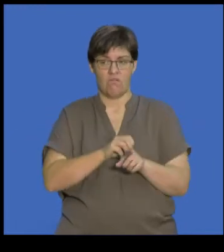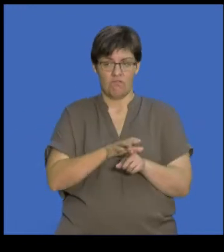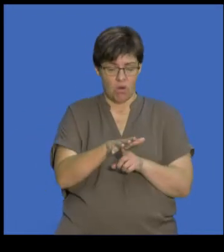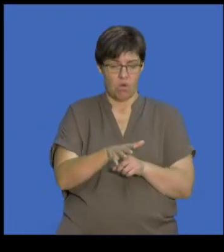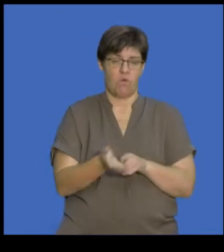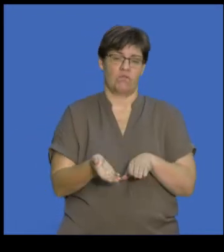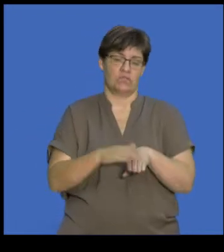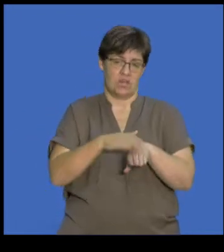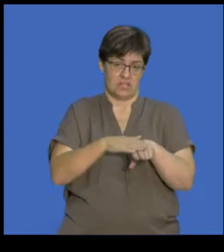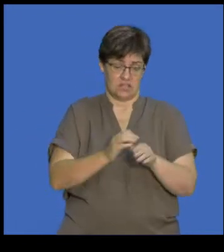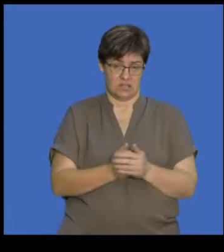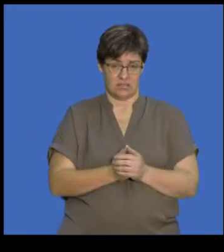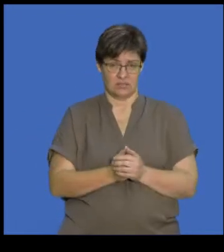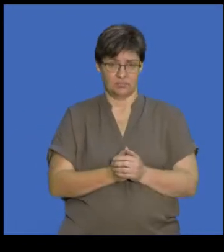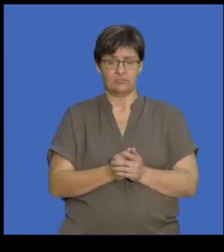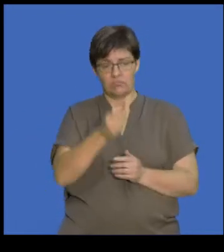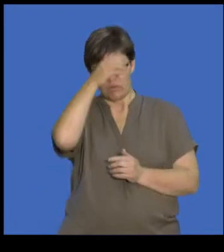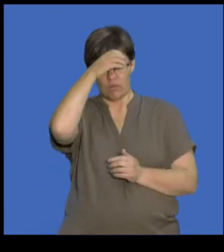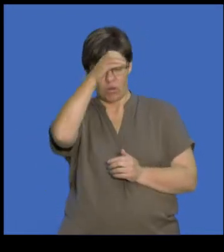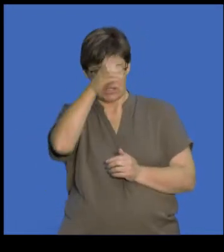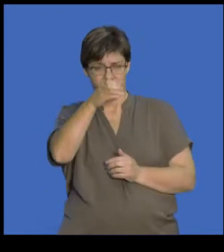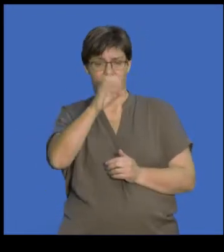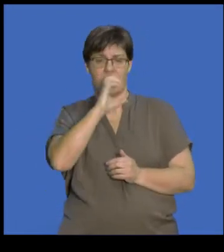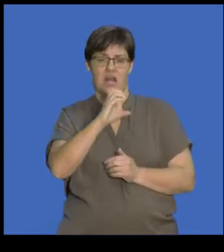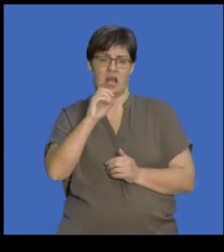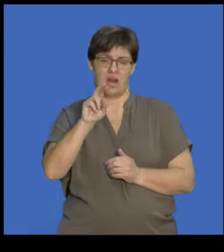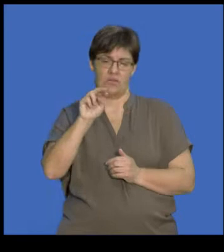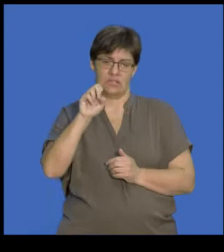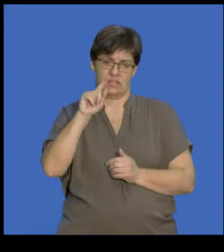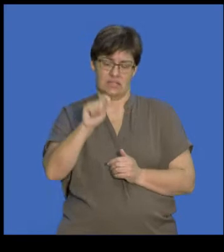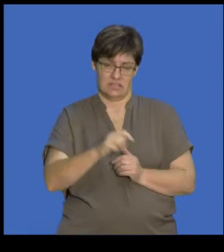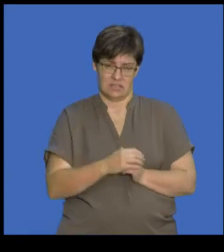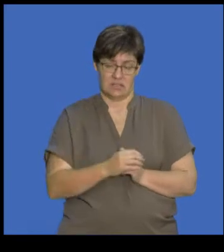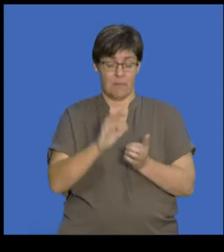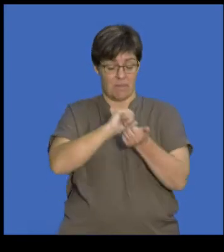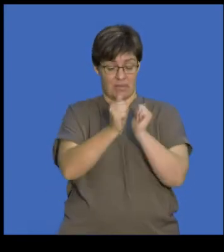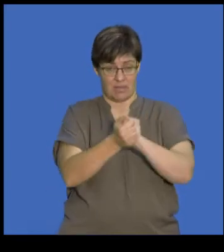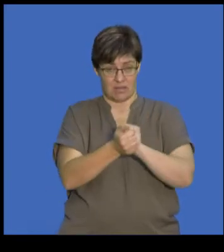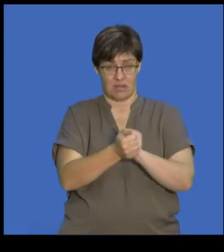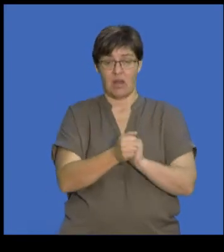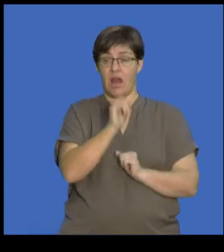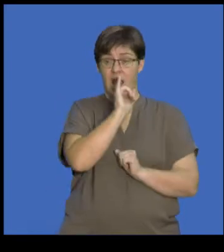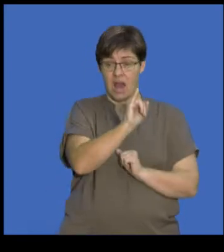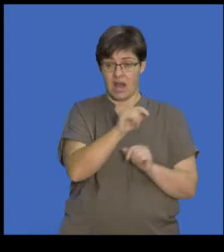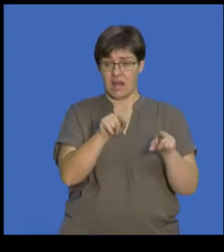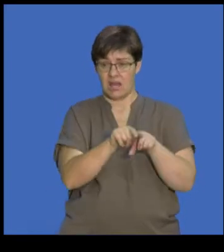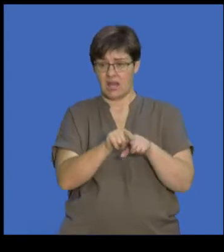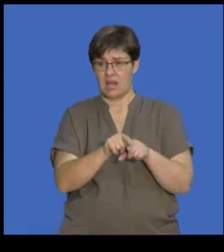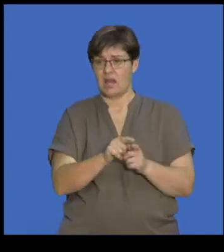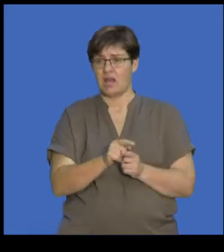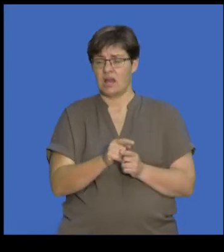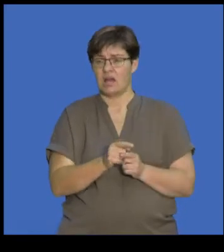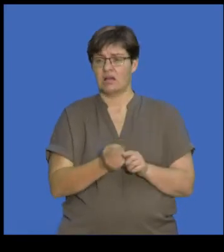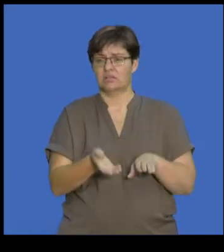of charge, okay? So this is the concept of current, all right? Which says mathematically, current is charge